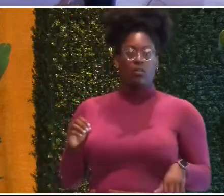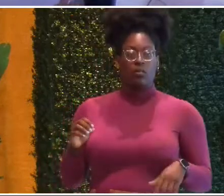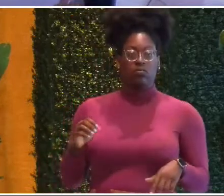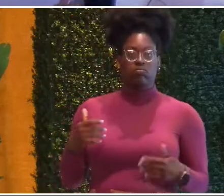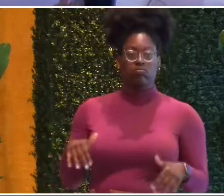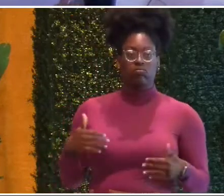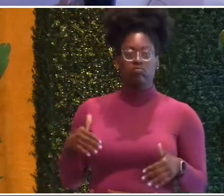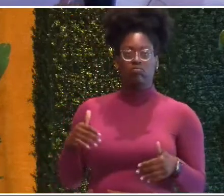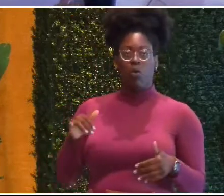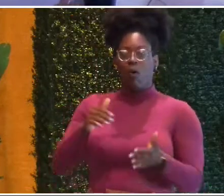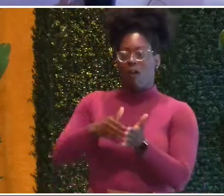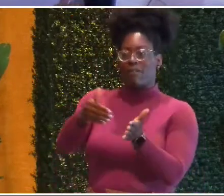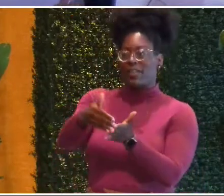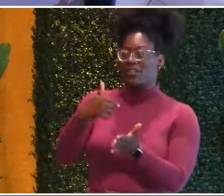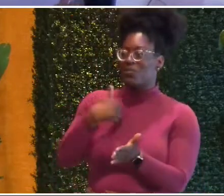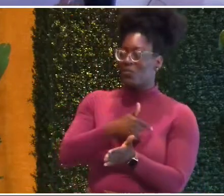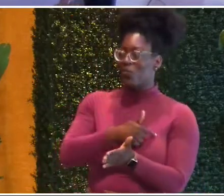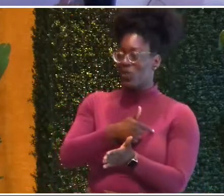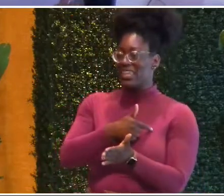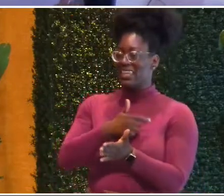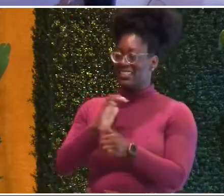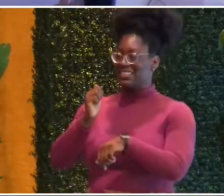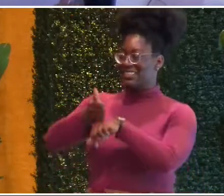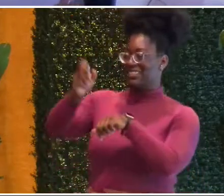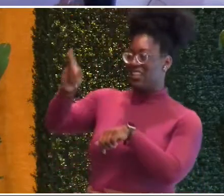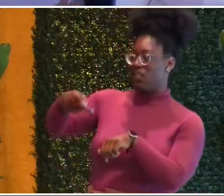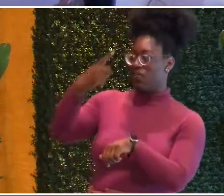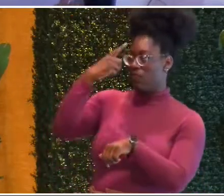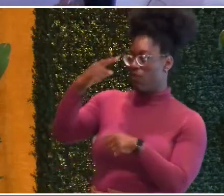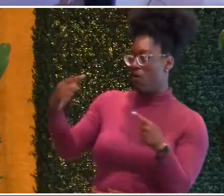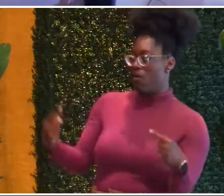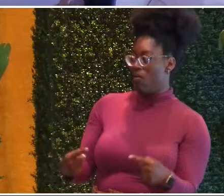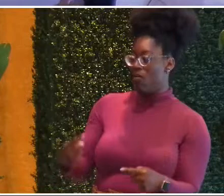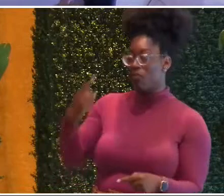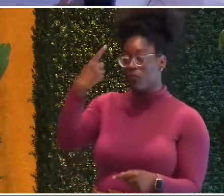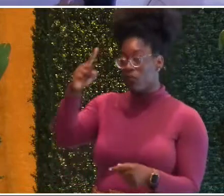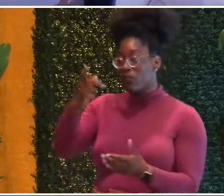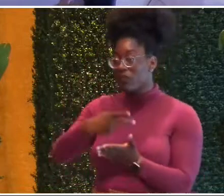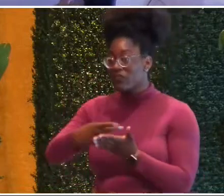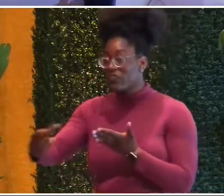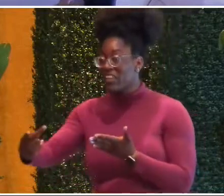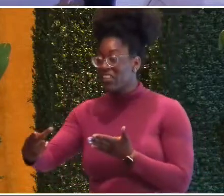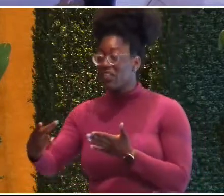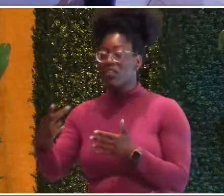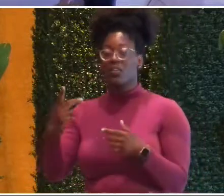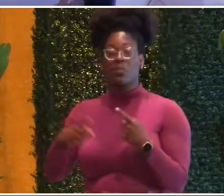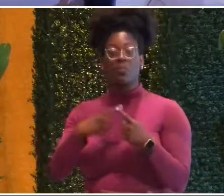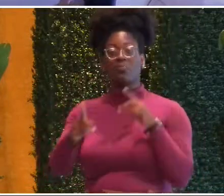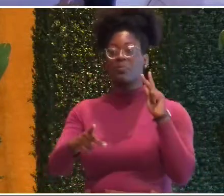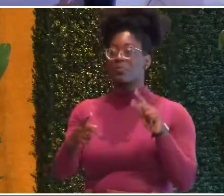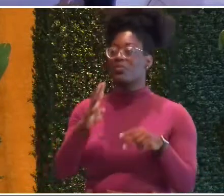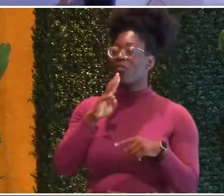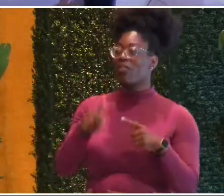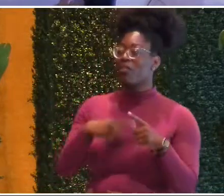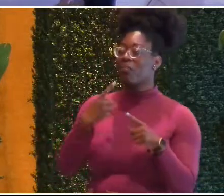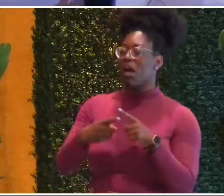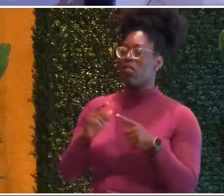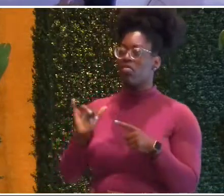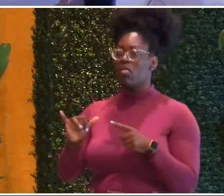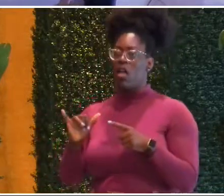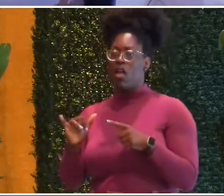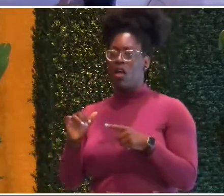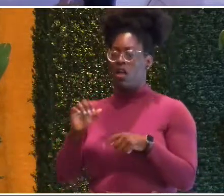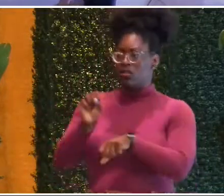failure. It's setting us up for harm. Because if we're constantly hustling, what we don't talk often enough about is that we're